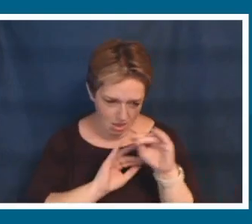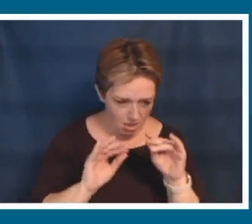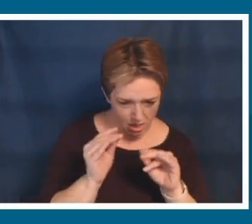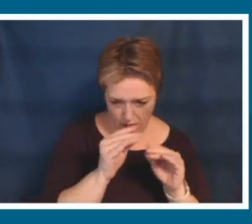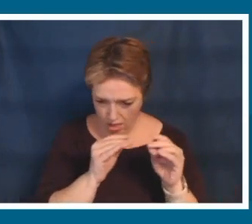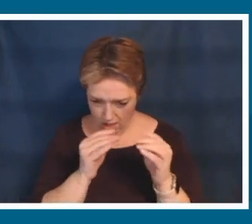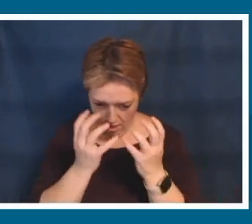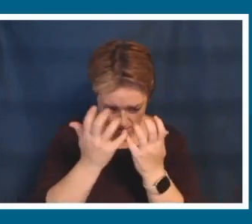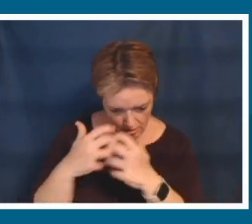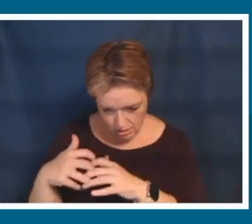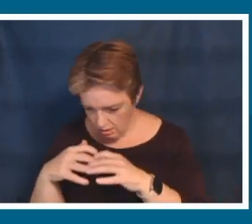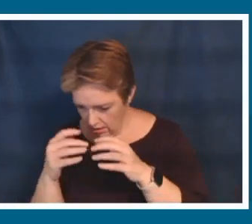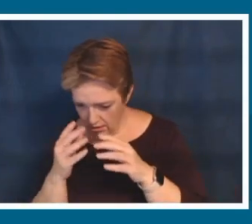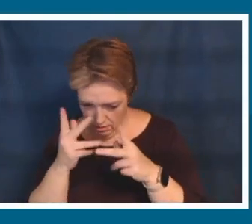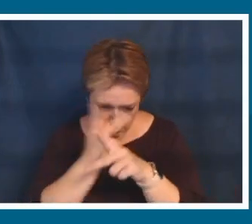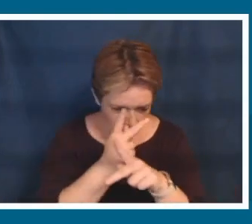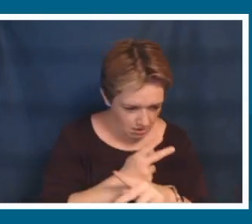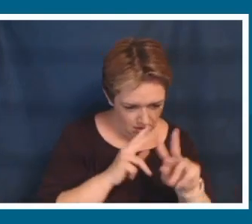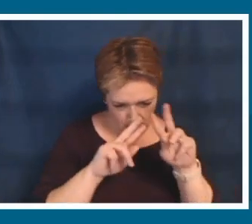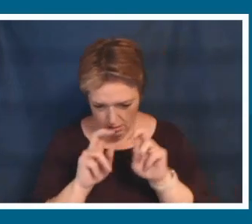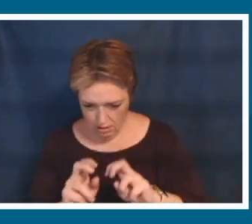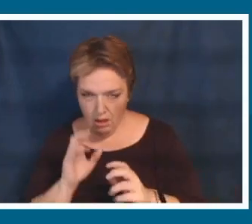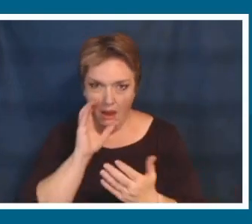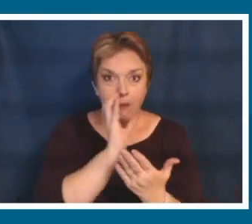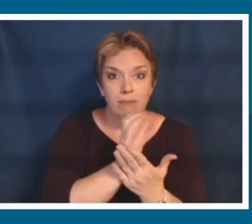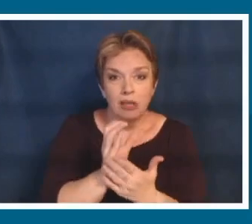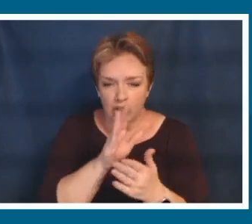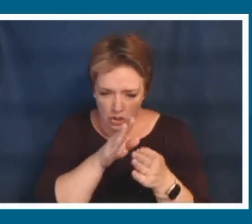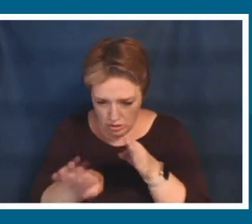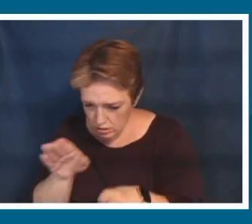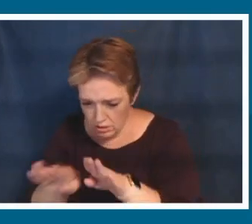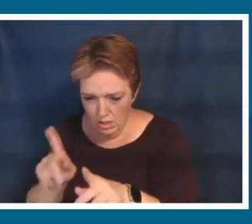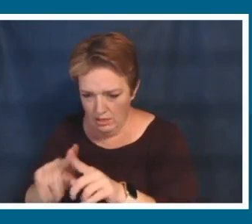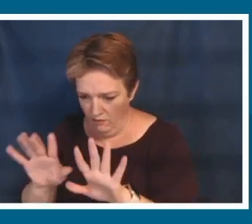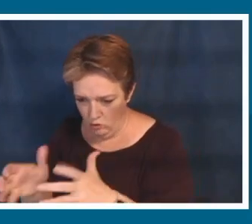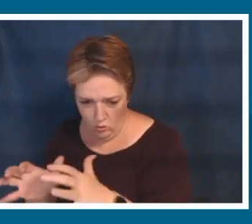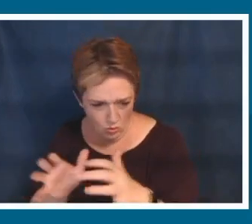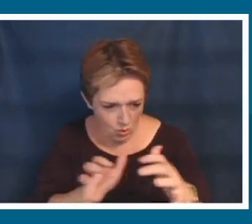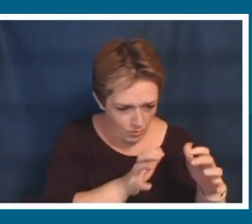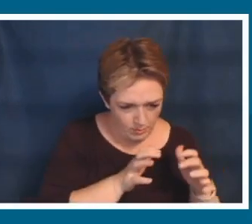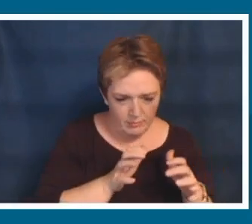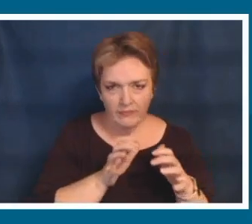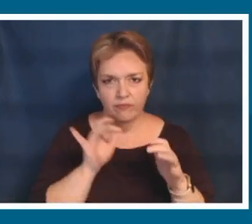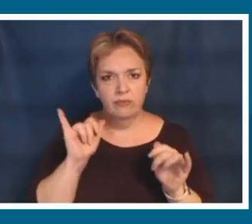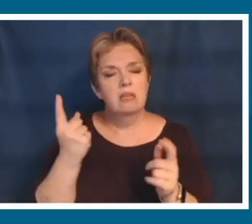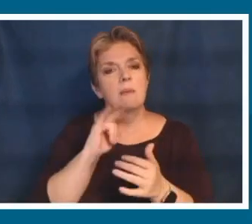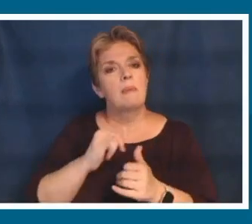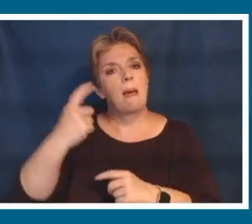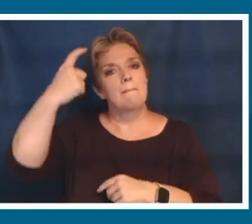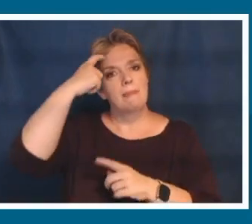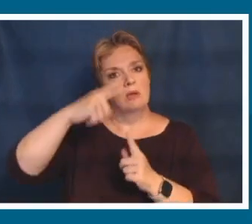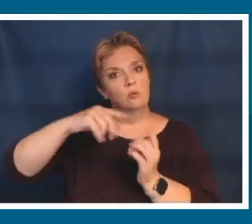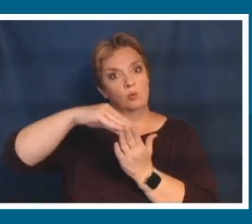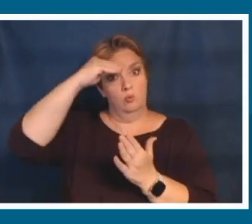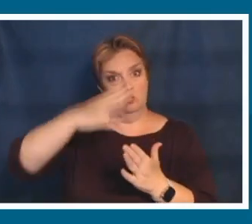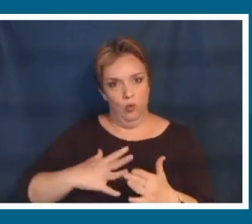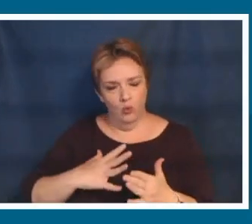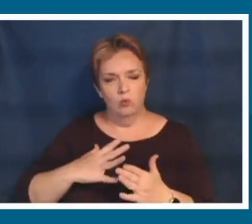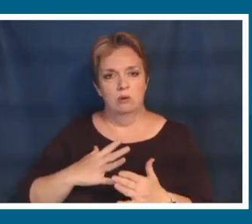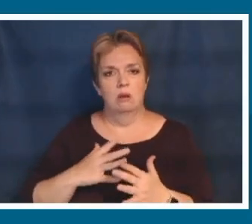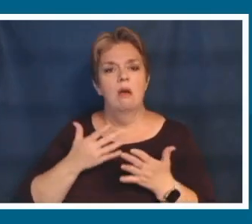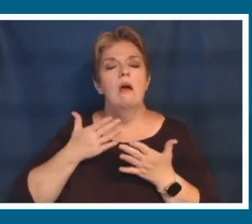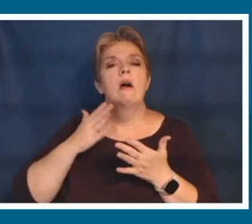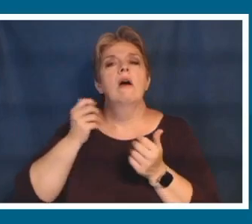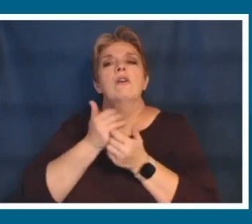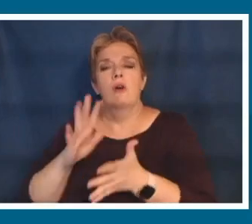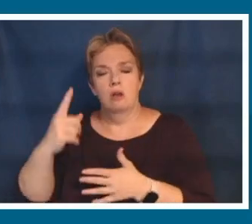those primary source images into collections that are grouped by a logic that makes sense to the student, that will light up yet another